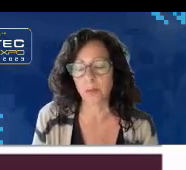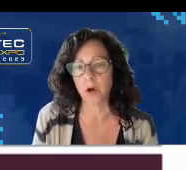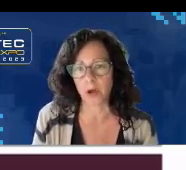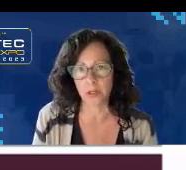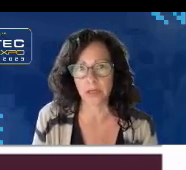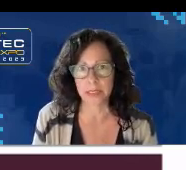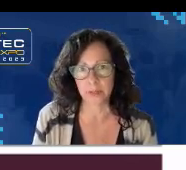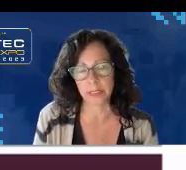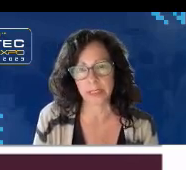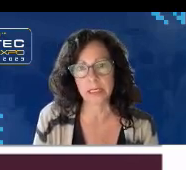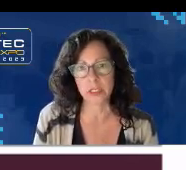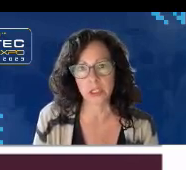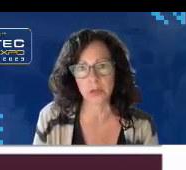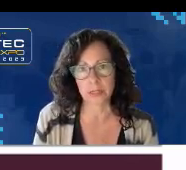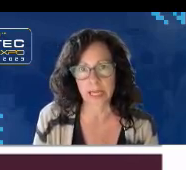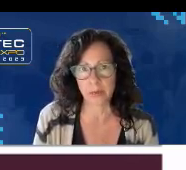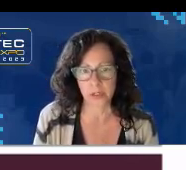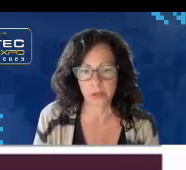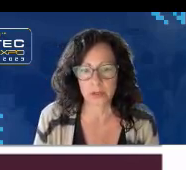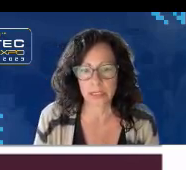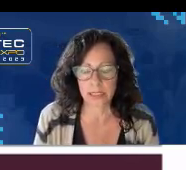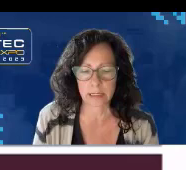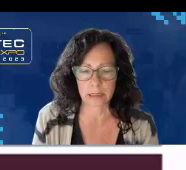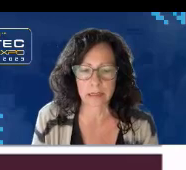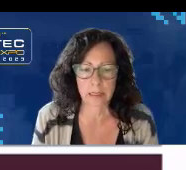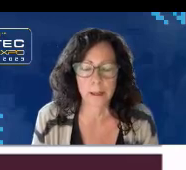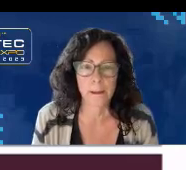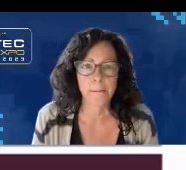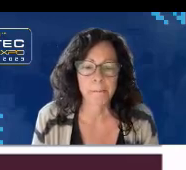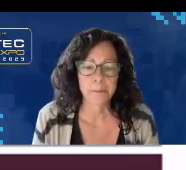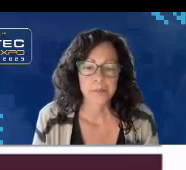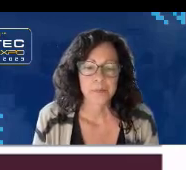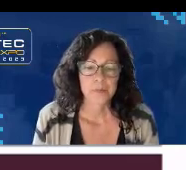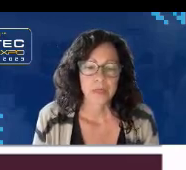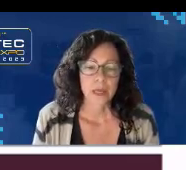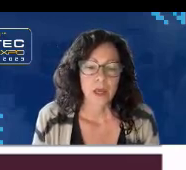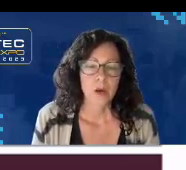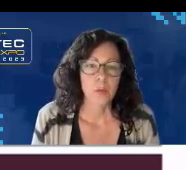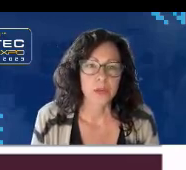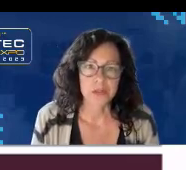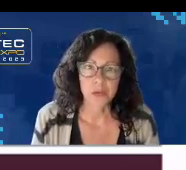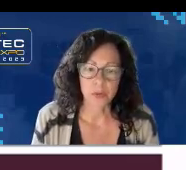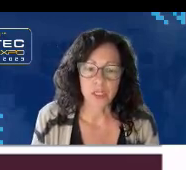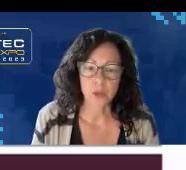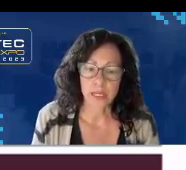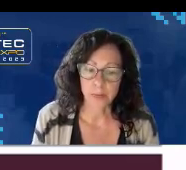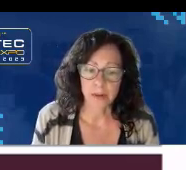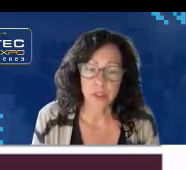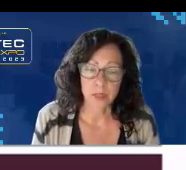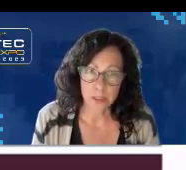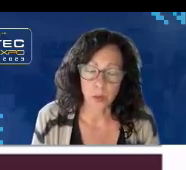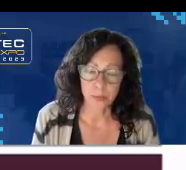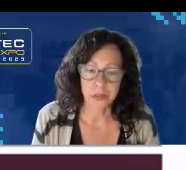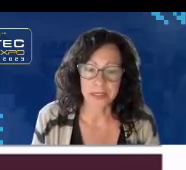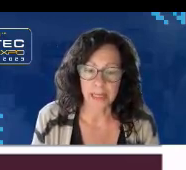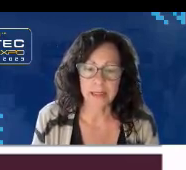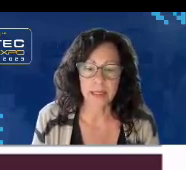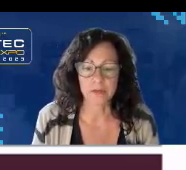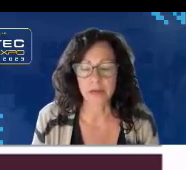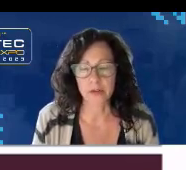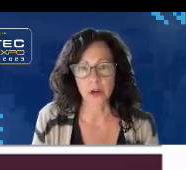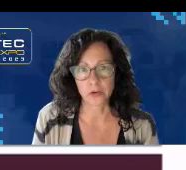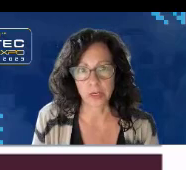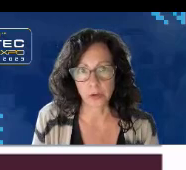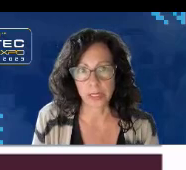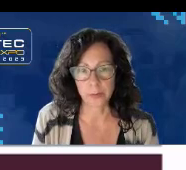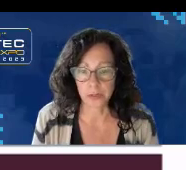a medical model of disability to establish those statistics. We also know that 21%